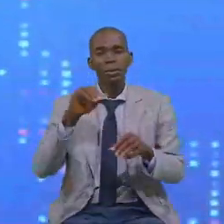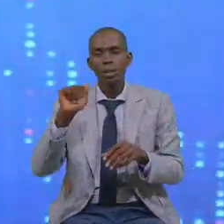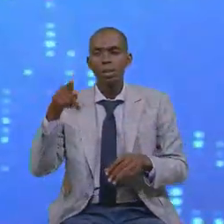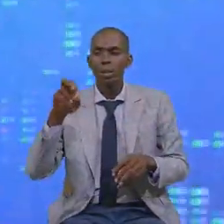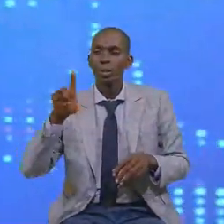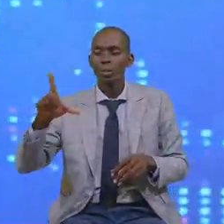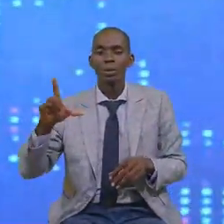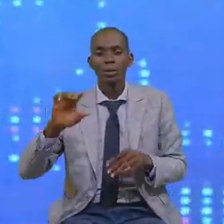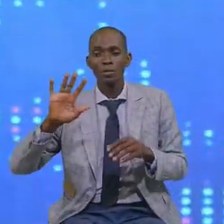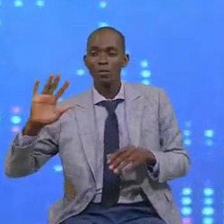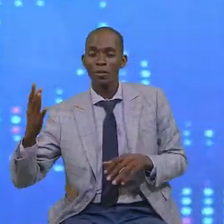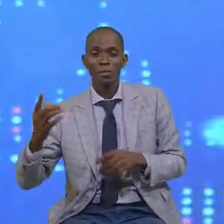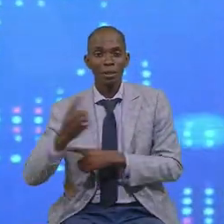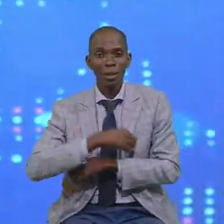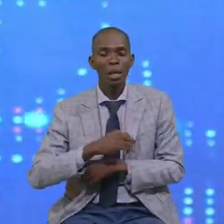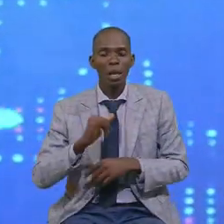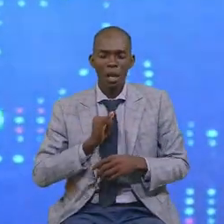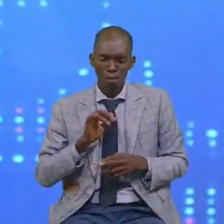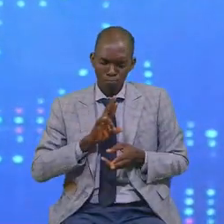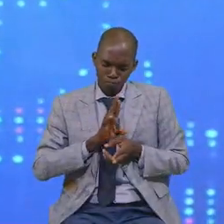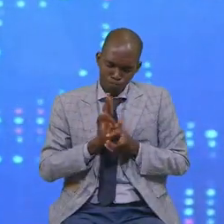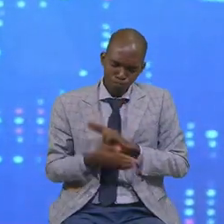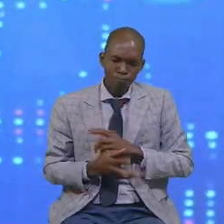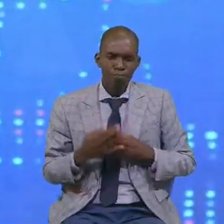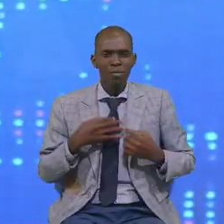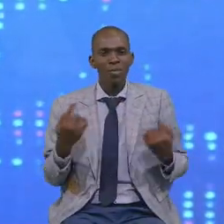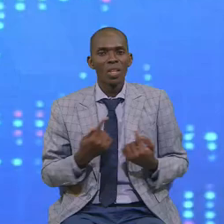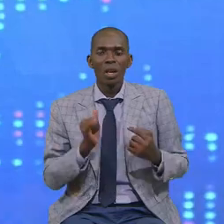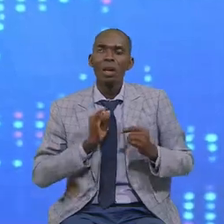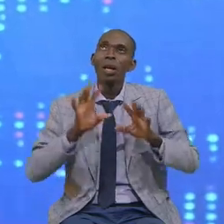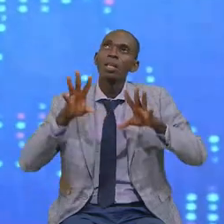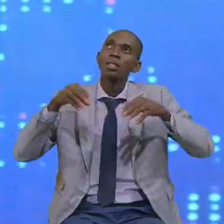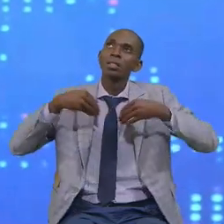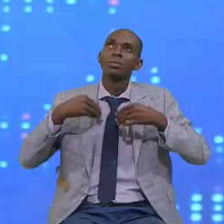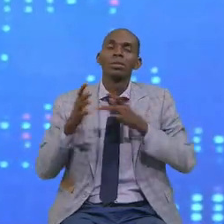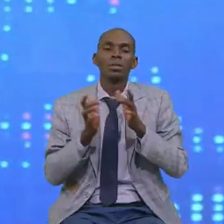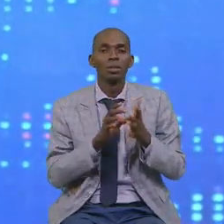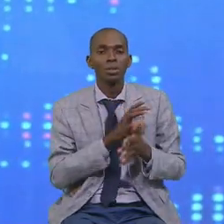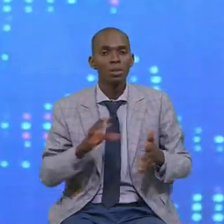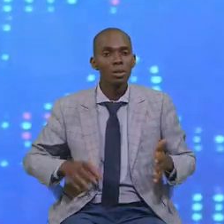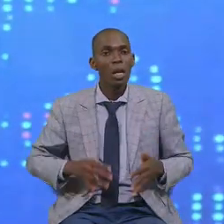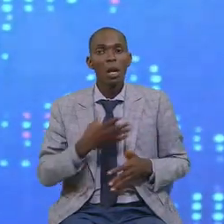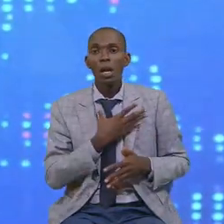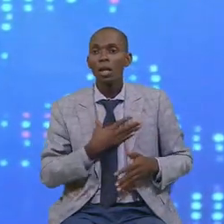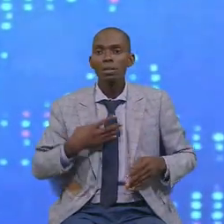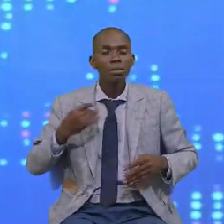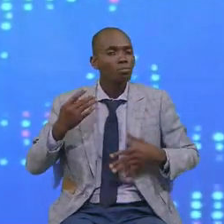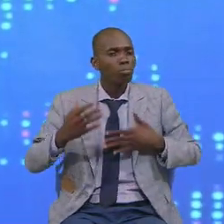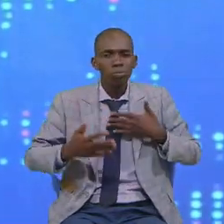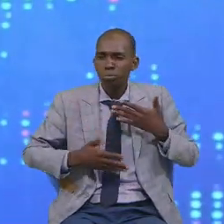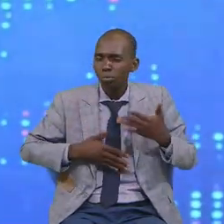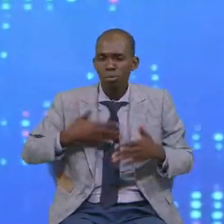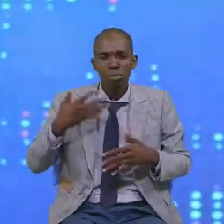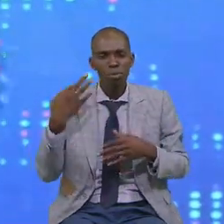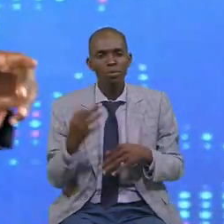sin, and I gave my life to the Lord Jesus Christ, and the joy of salvation